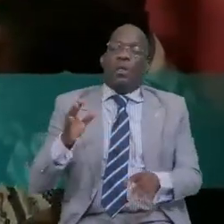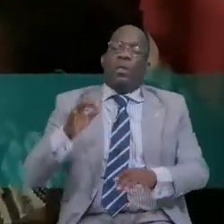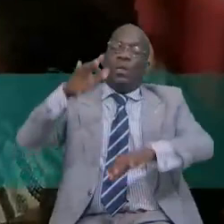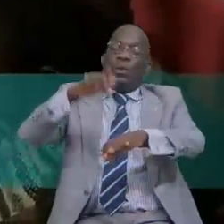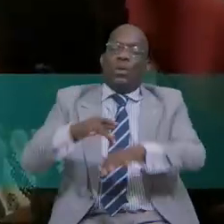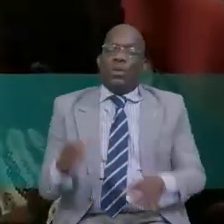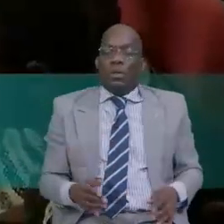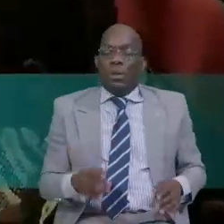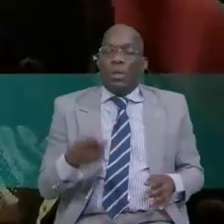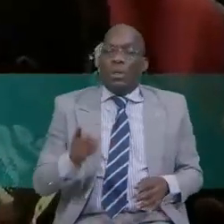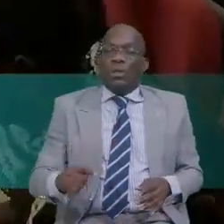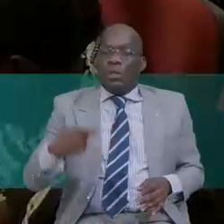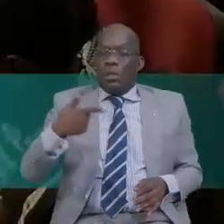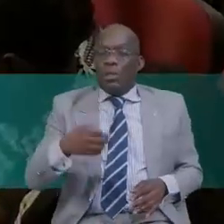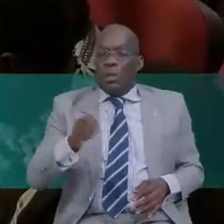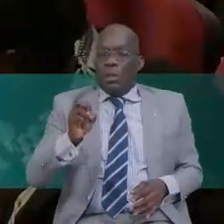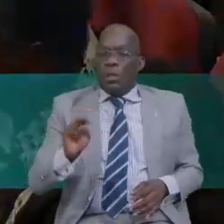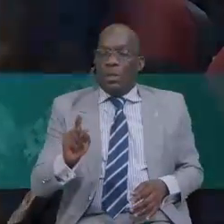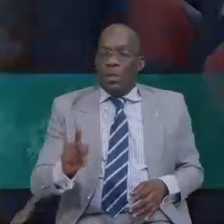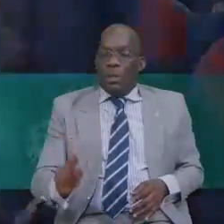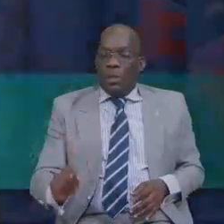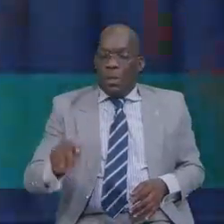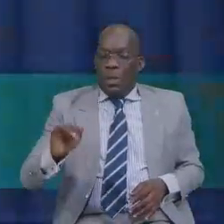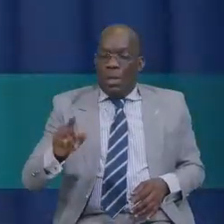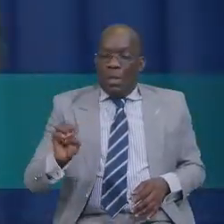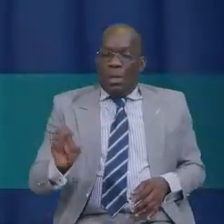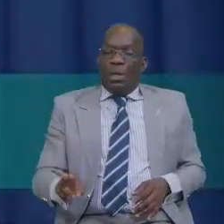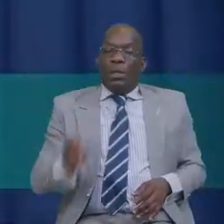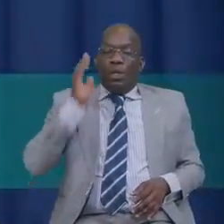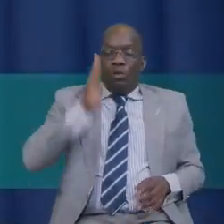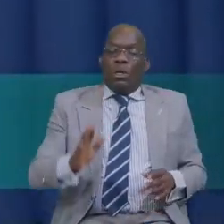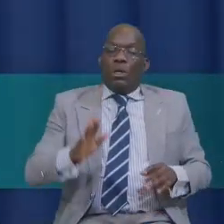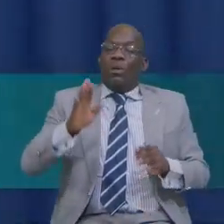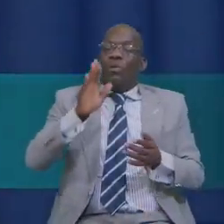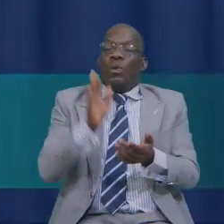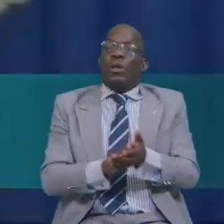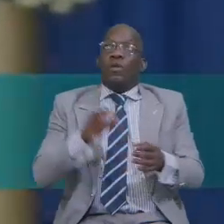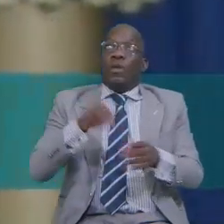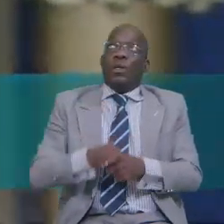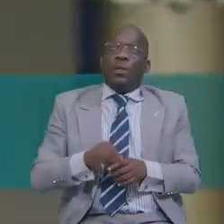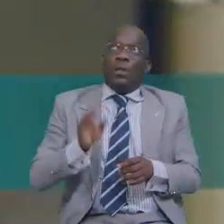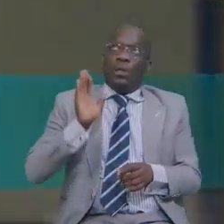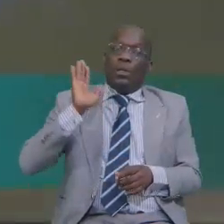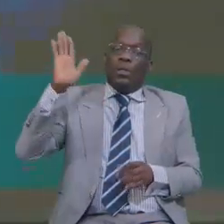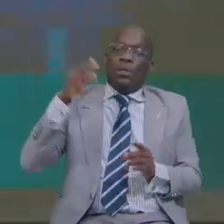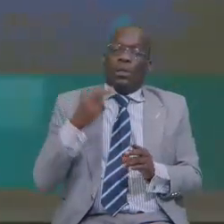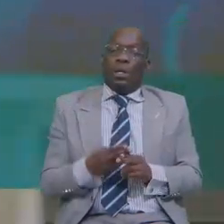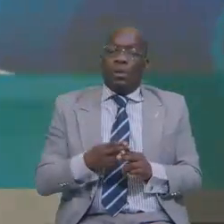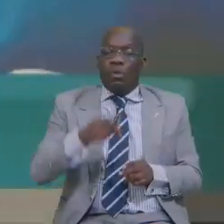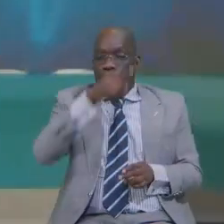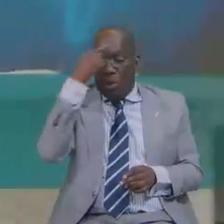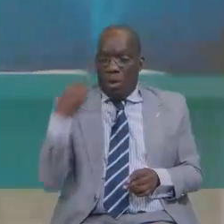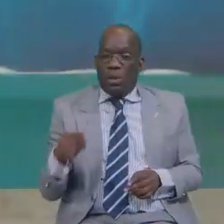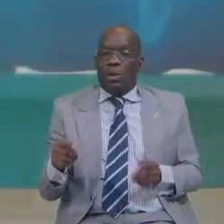the Gentiles shall trust in his name. And because those Gentiles, they were